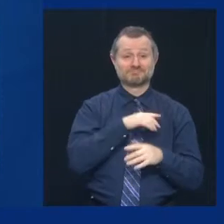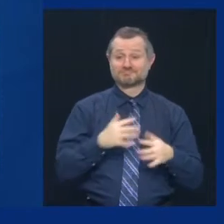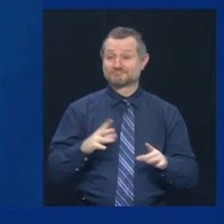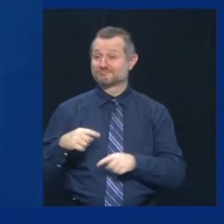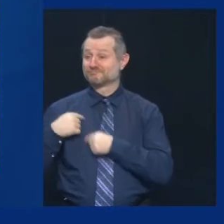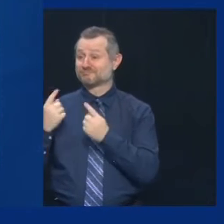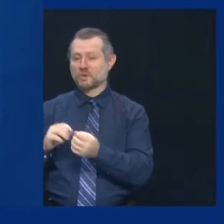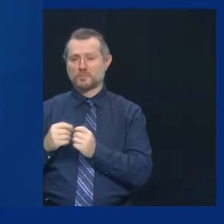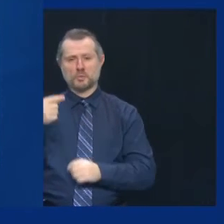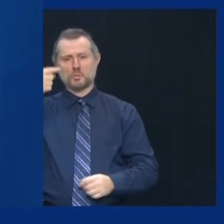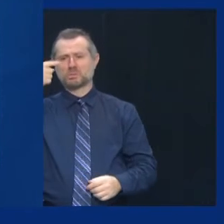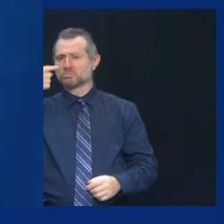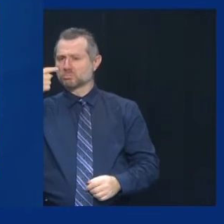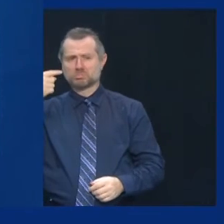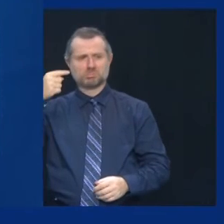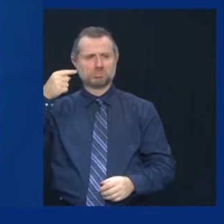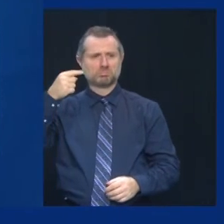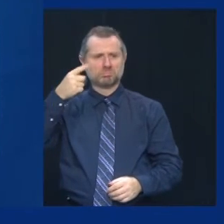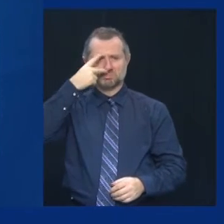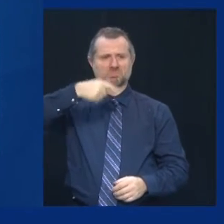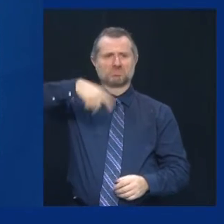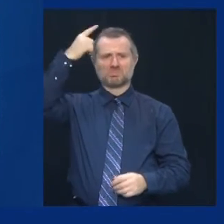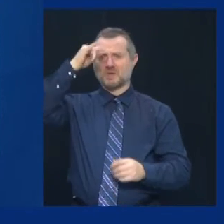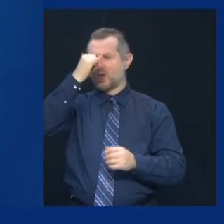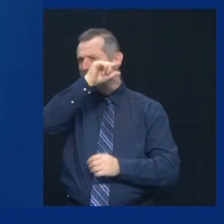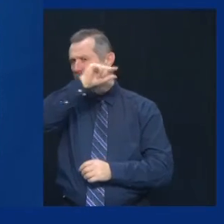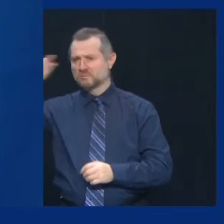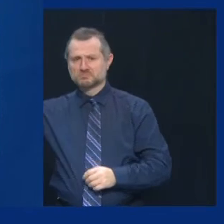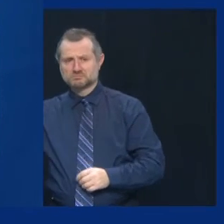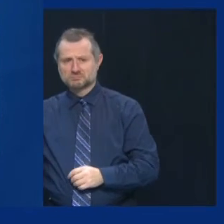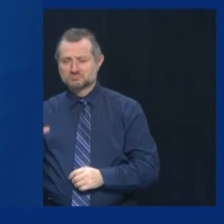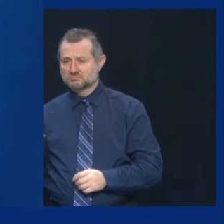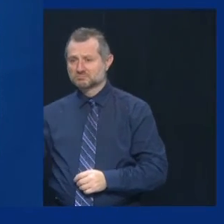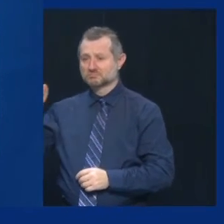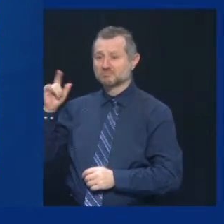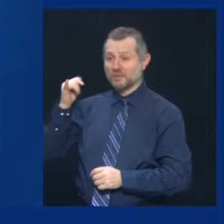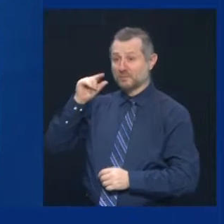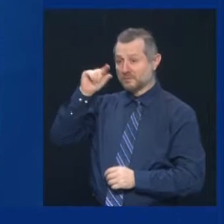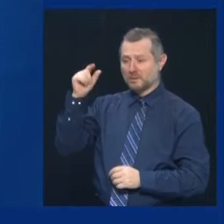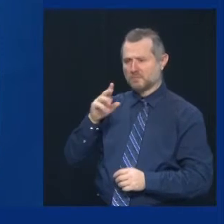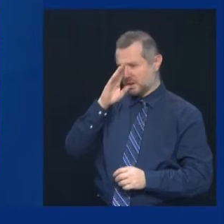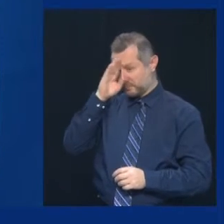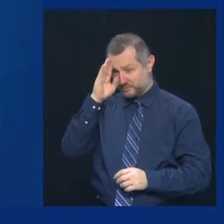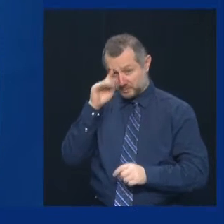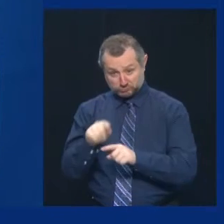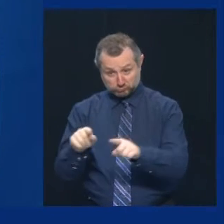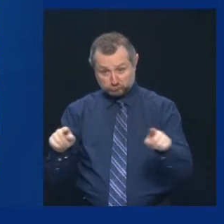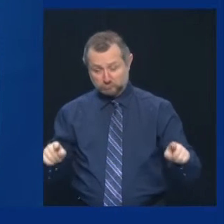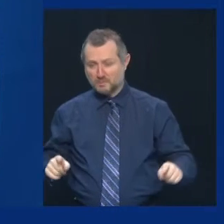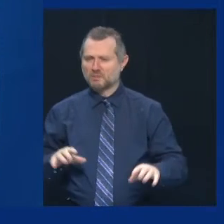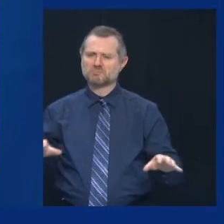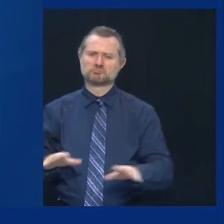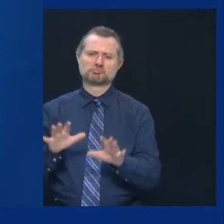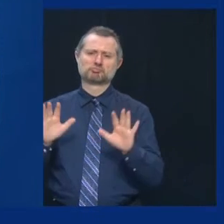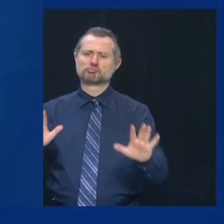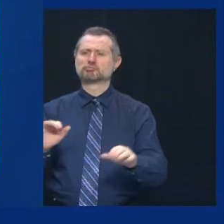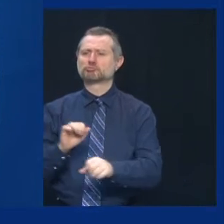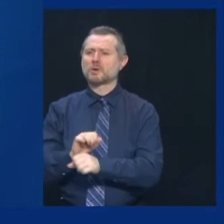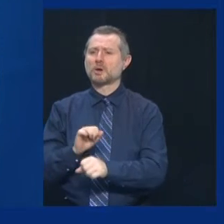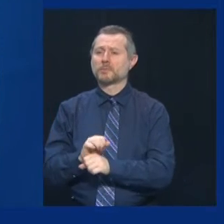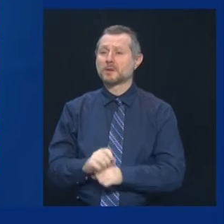#1 state. And I want to thank our hospitals who are doing a great job, and I want to thank our State Department of